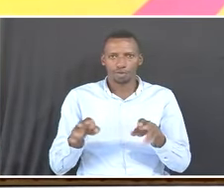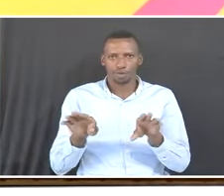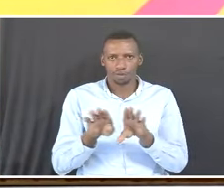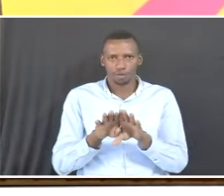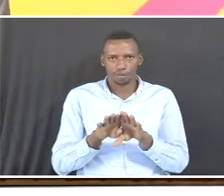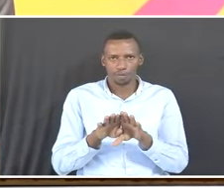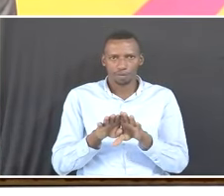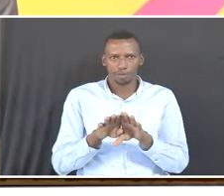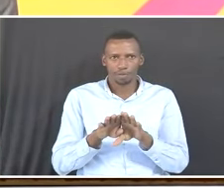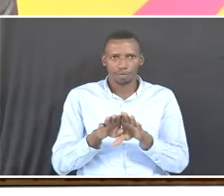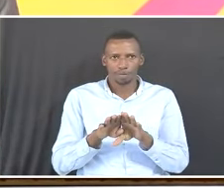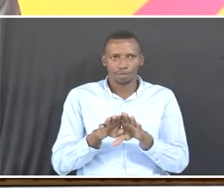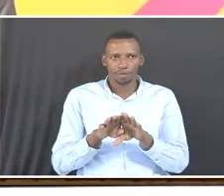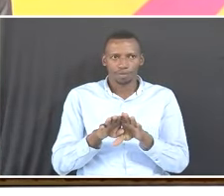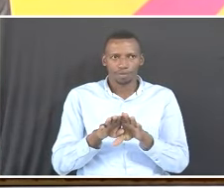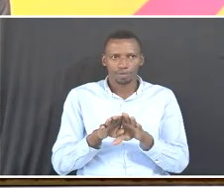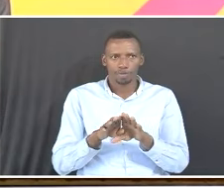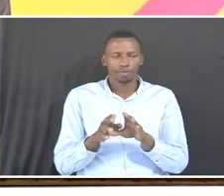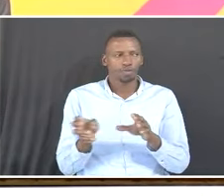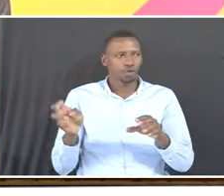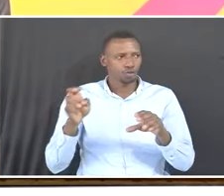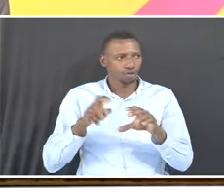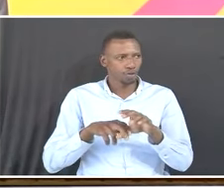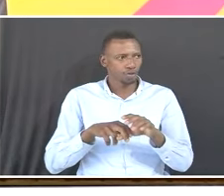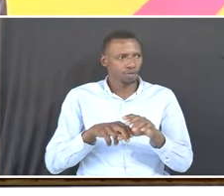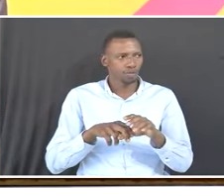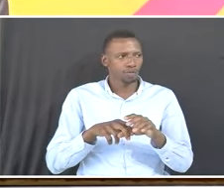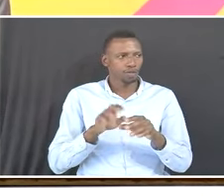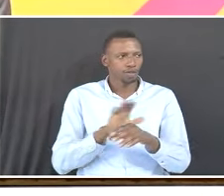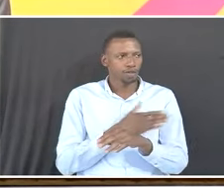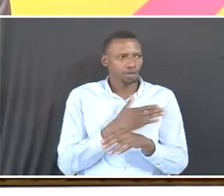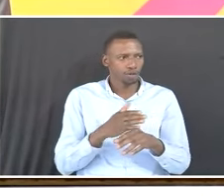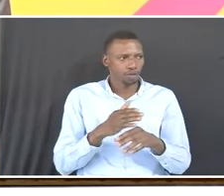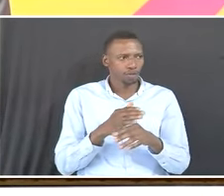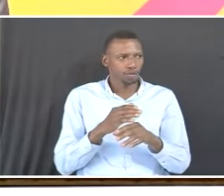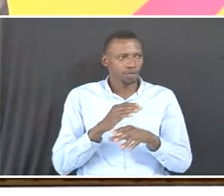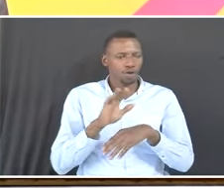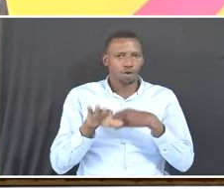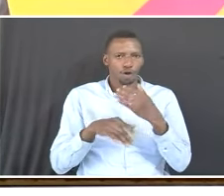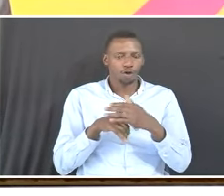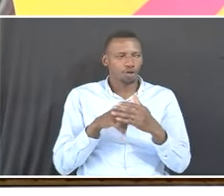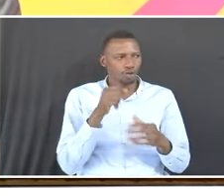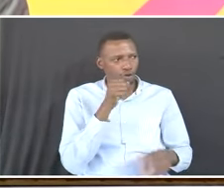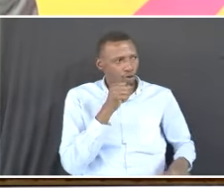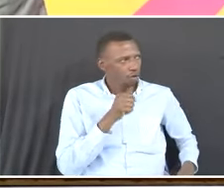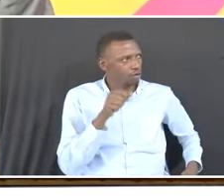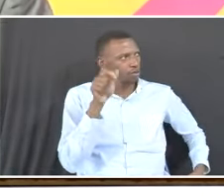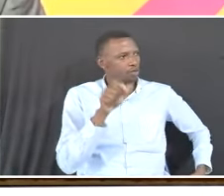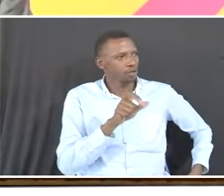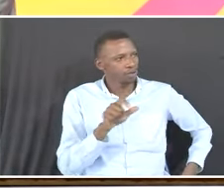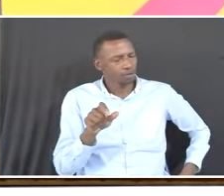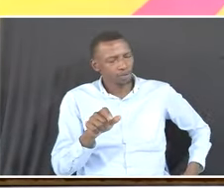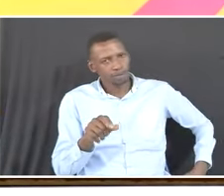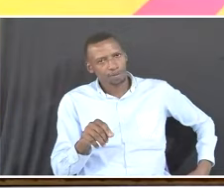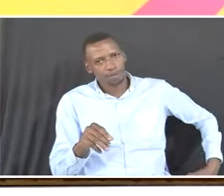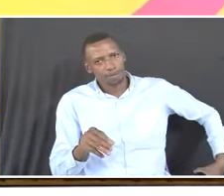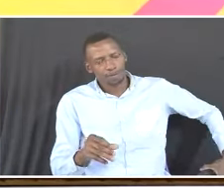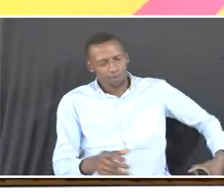Bernard, in the song, The Old Rugged Cross, SDA